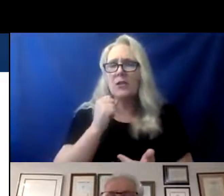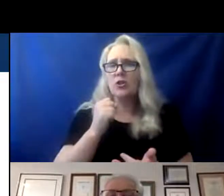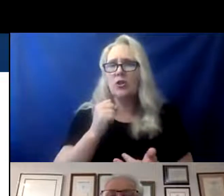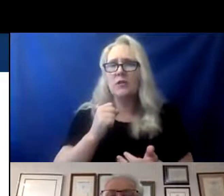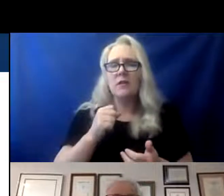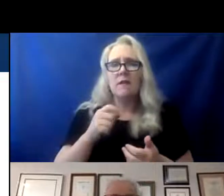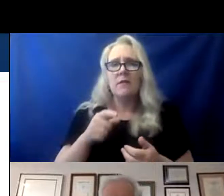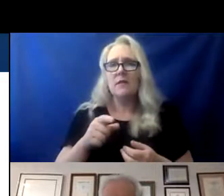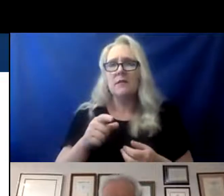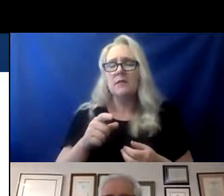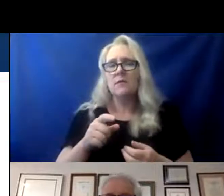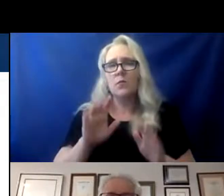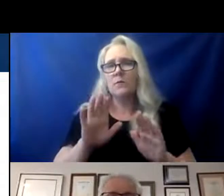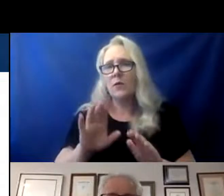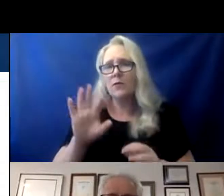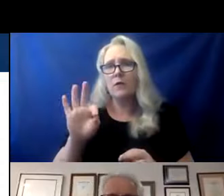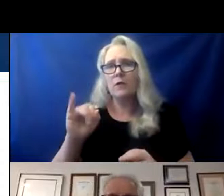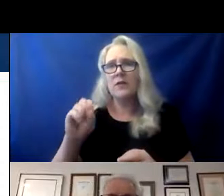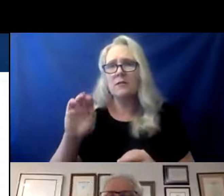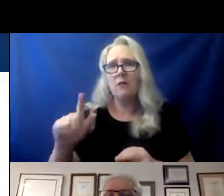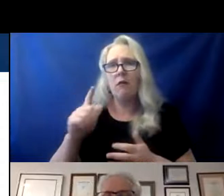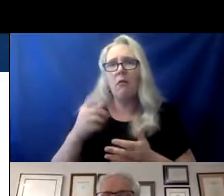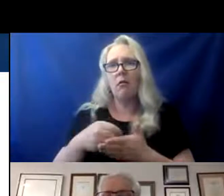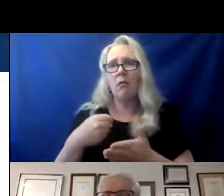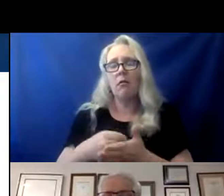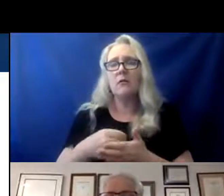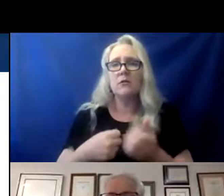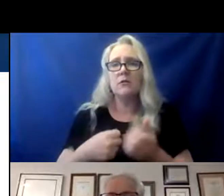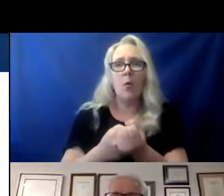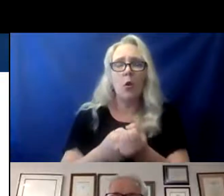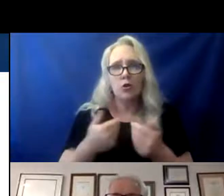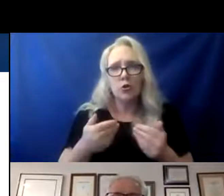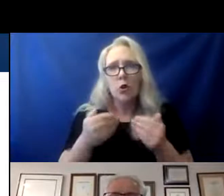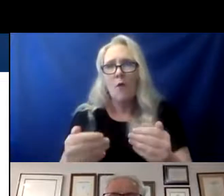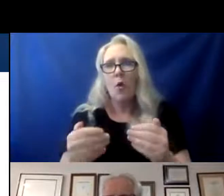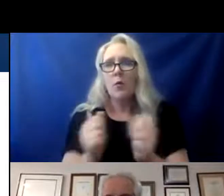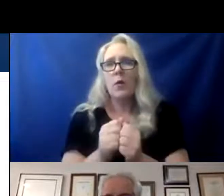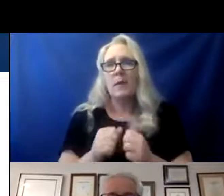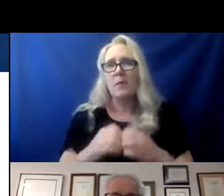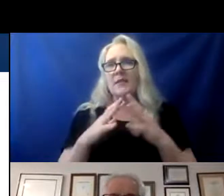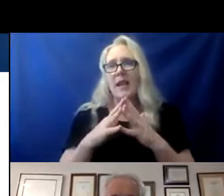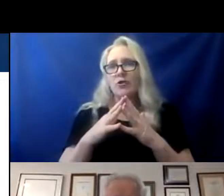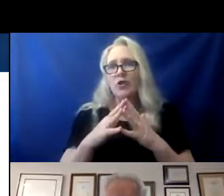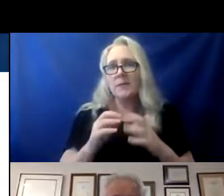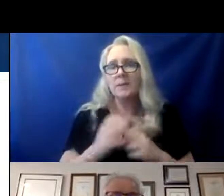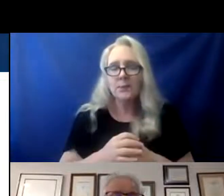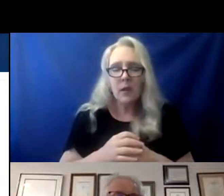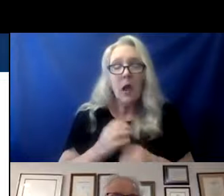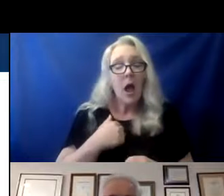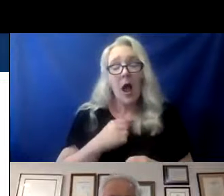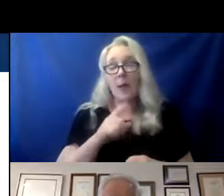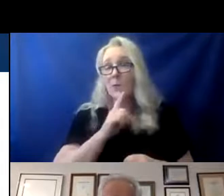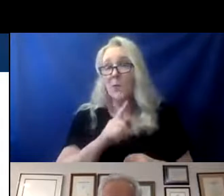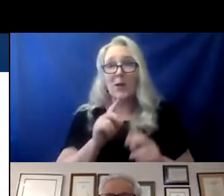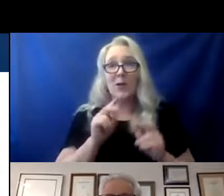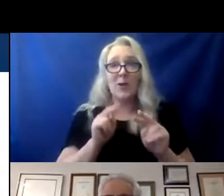fiscal support to move forward on the implementation. So I am certainly looking forward to working